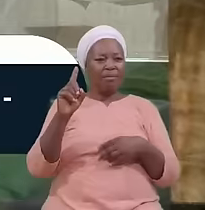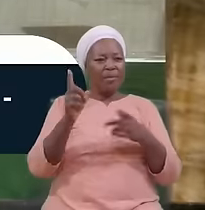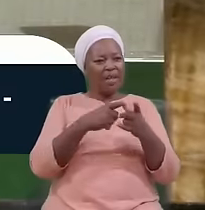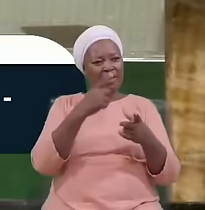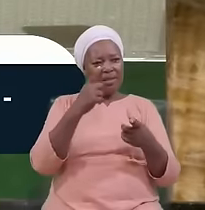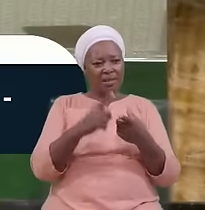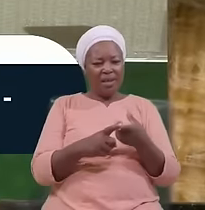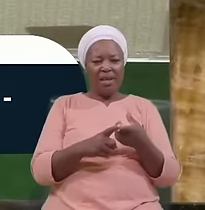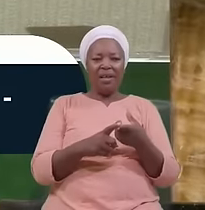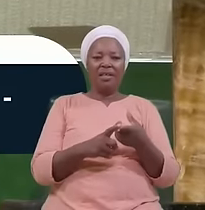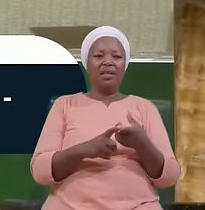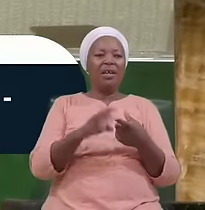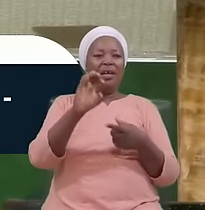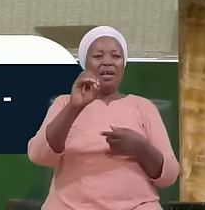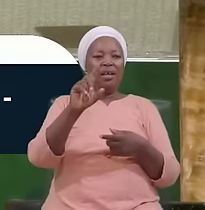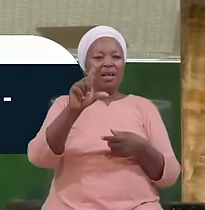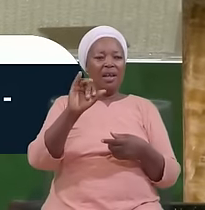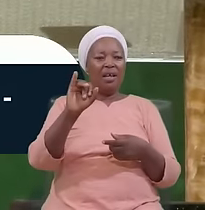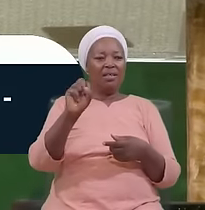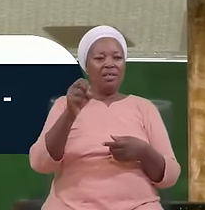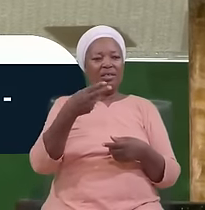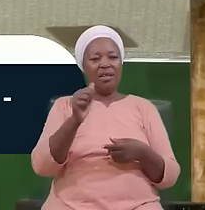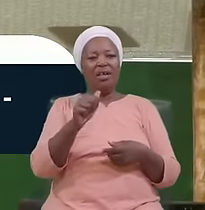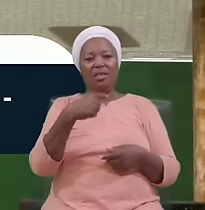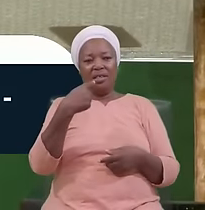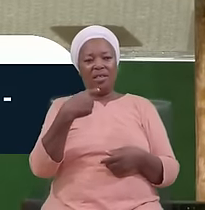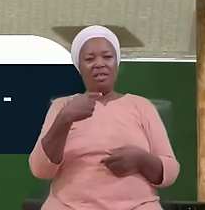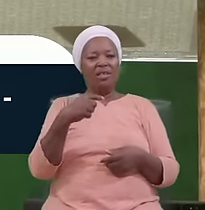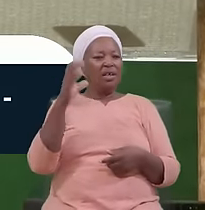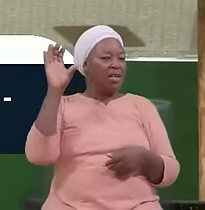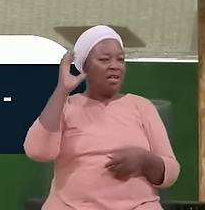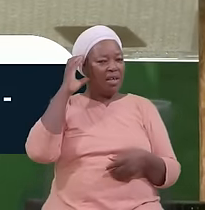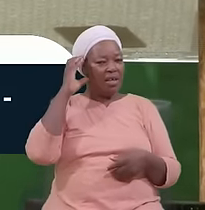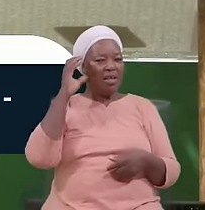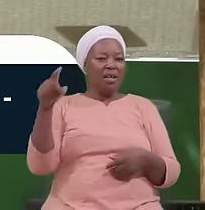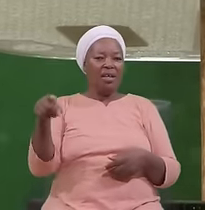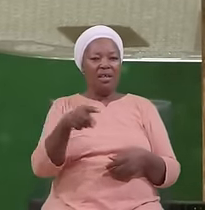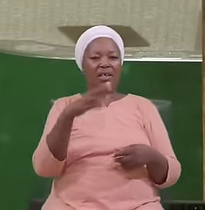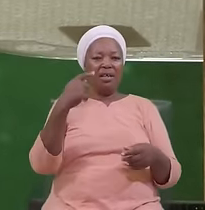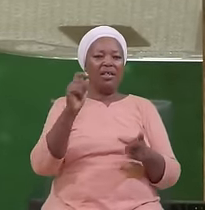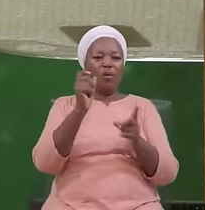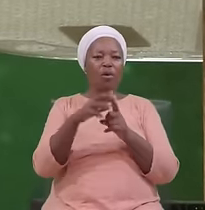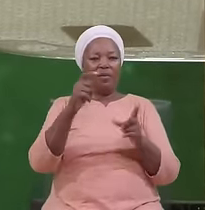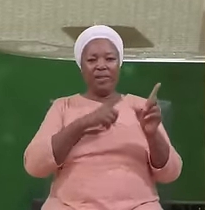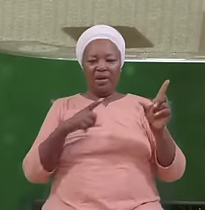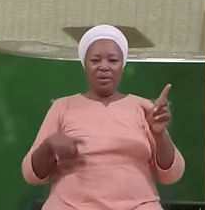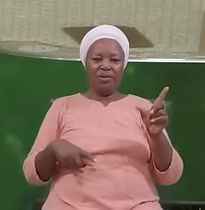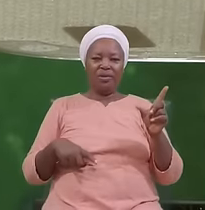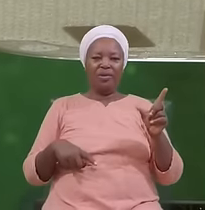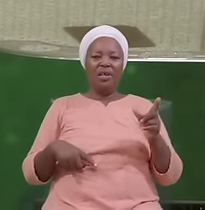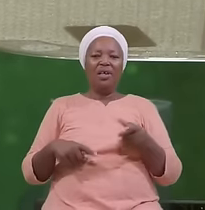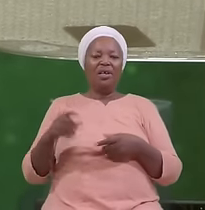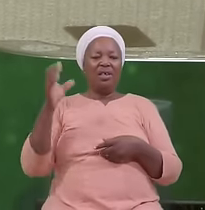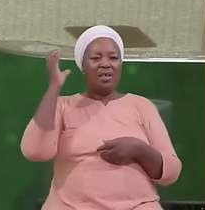Then Elisha said, hear ye the word of the Lord. Hear